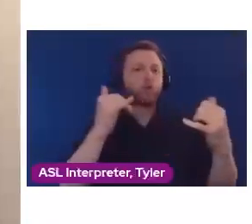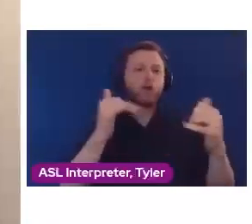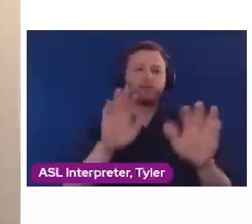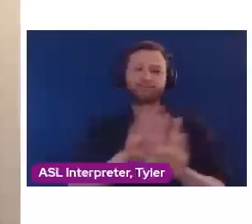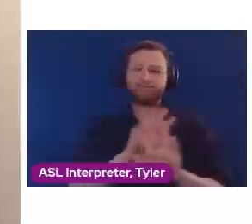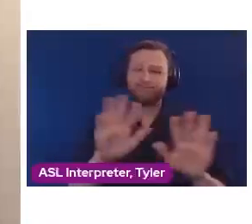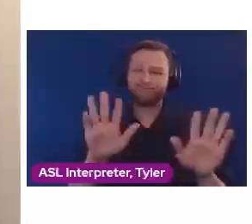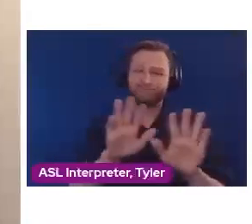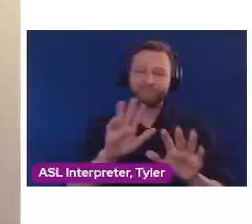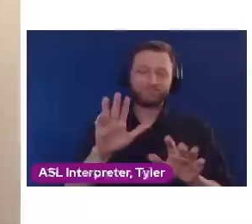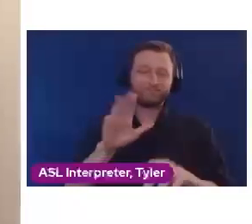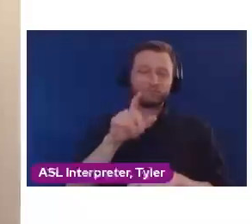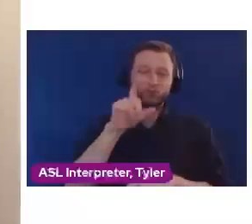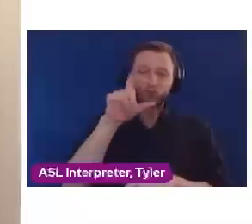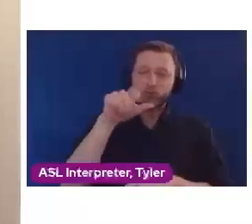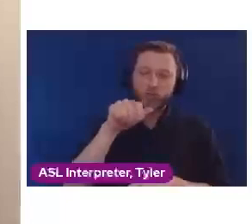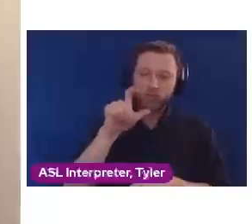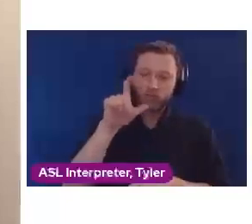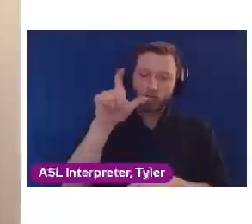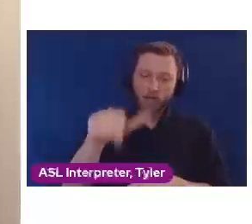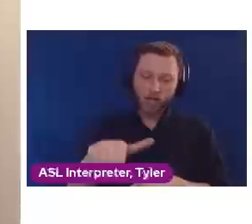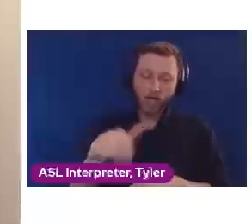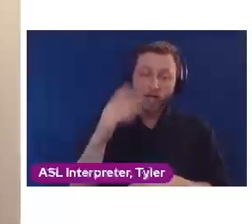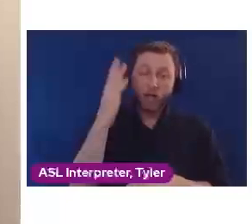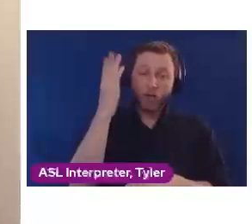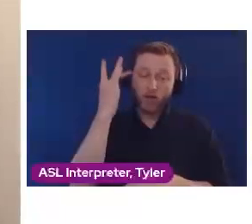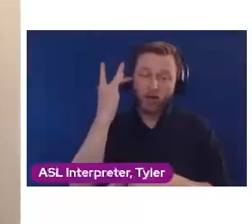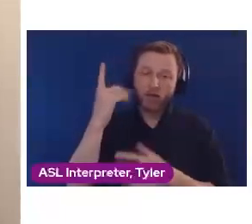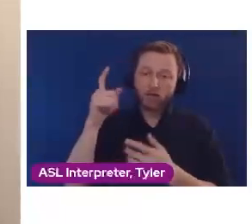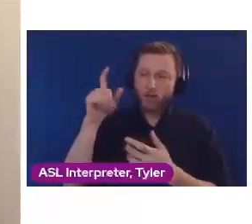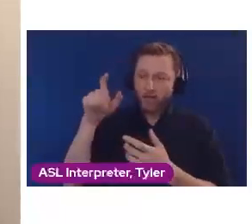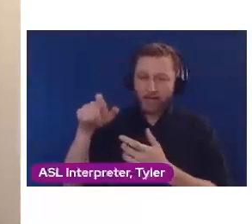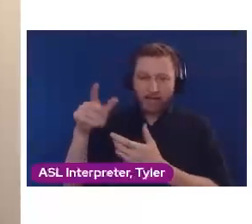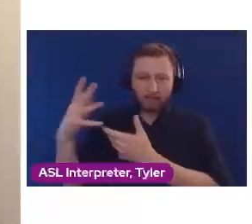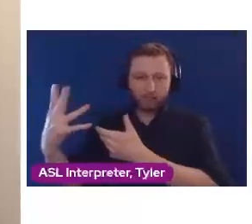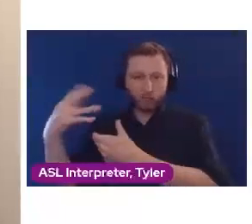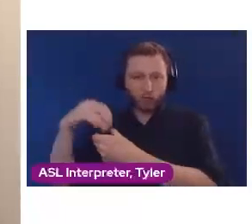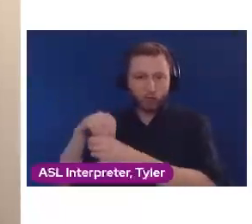we are actually able to incorporate the